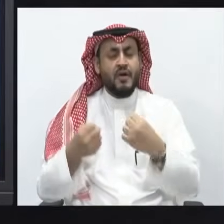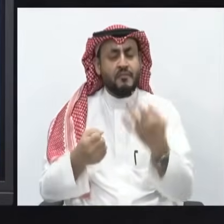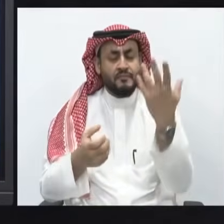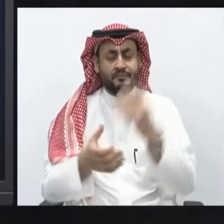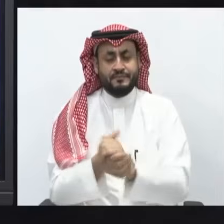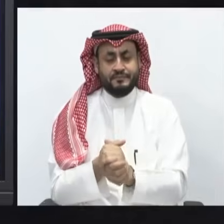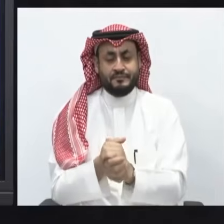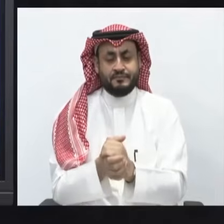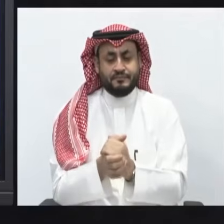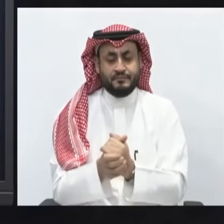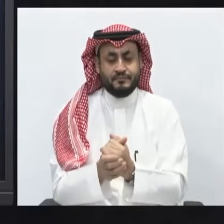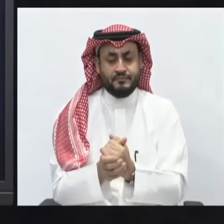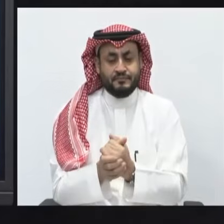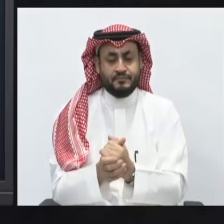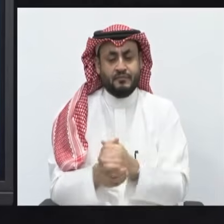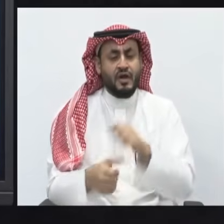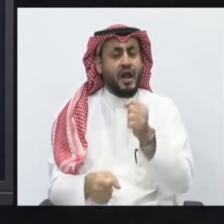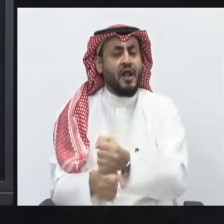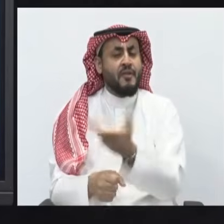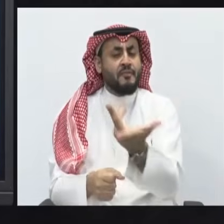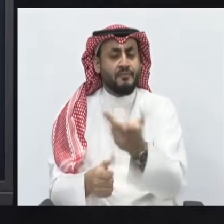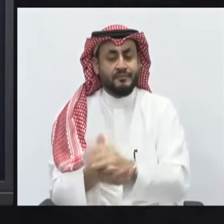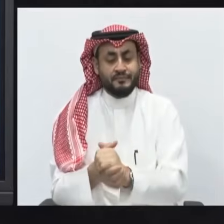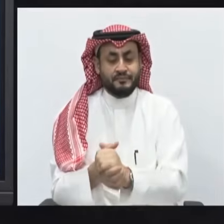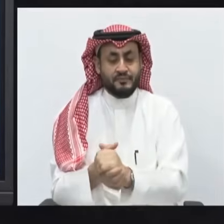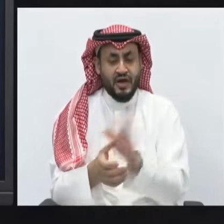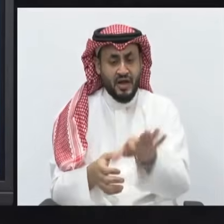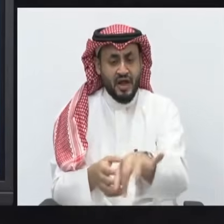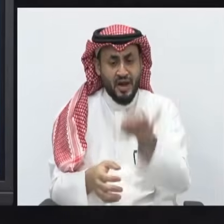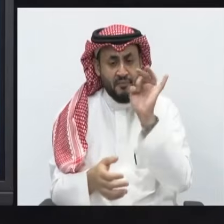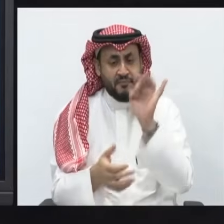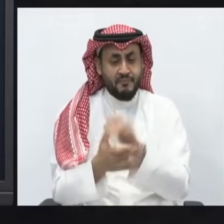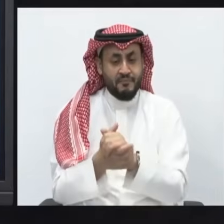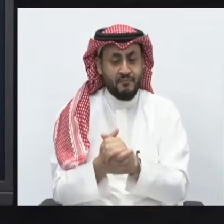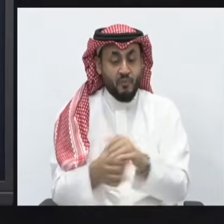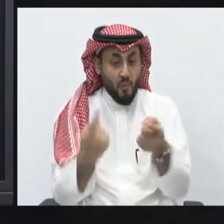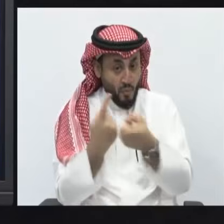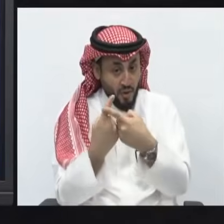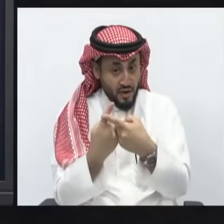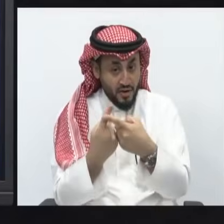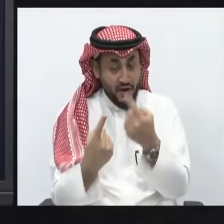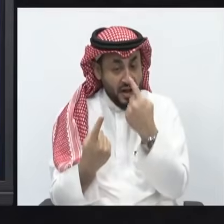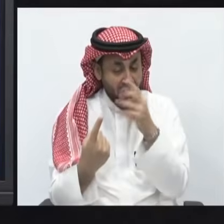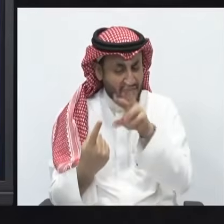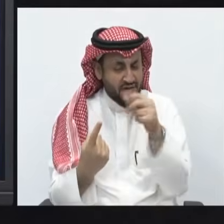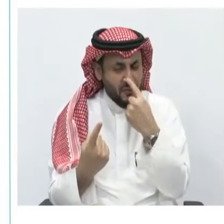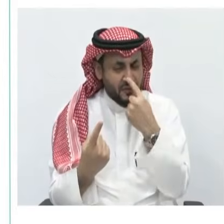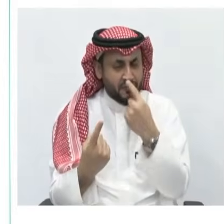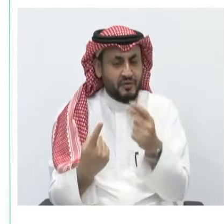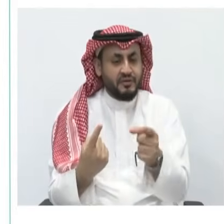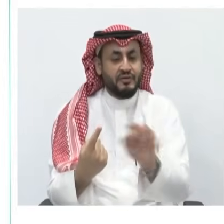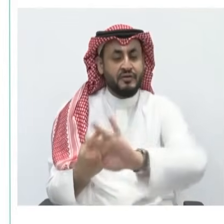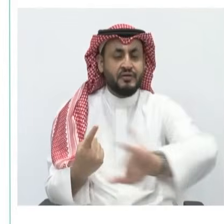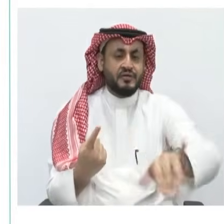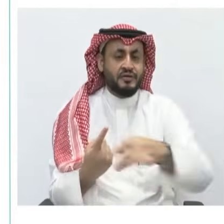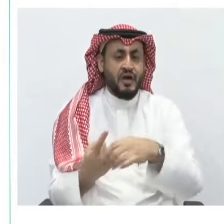Okay, now what we will do, we will choose. If there is only one body part, I will write